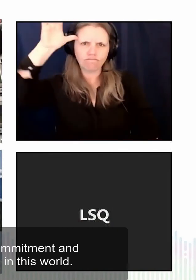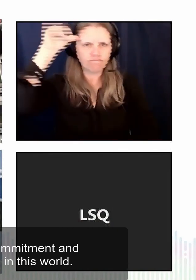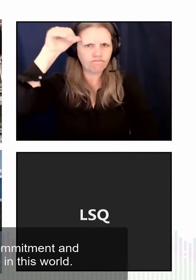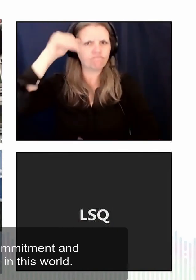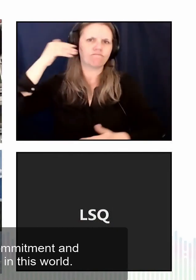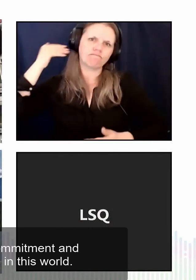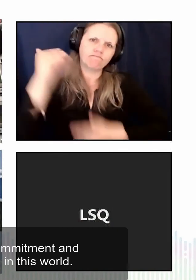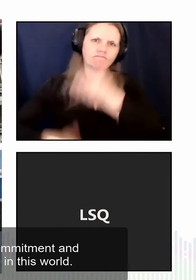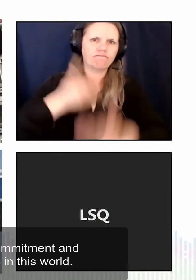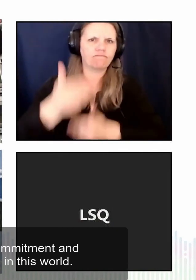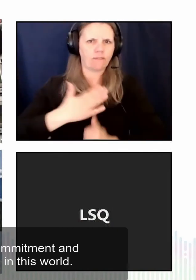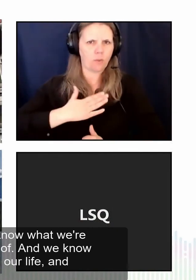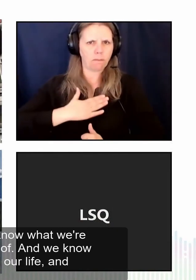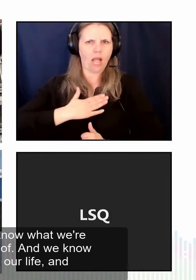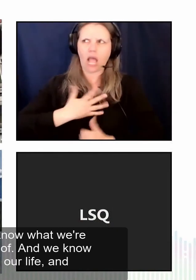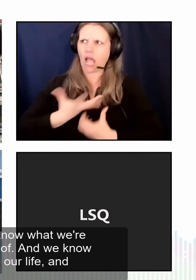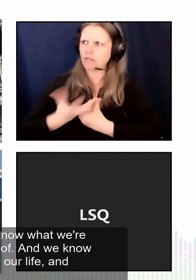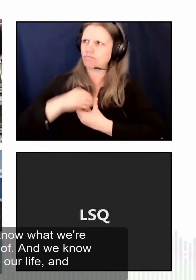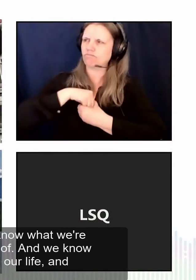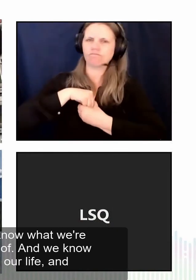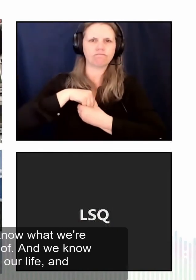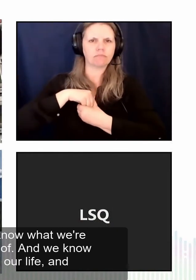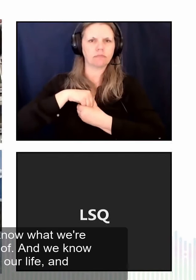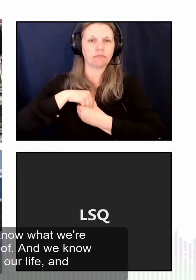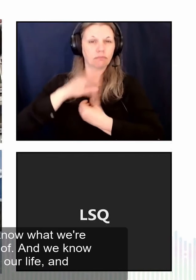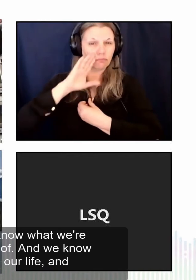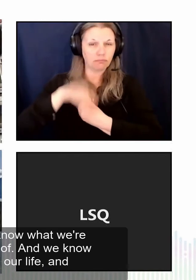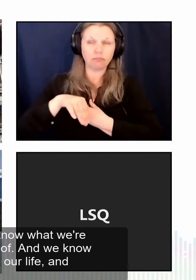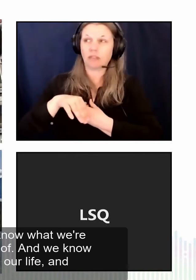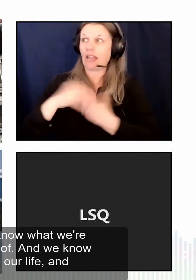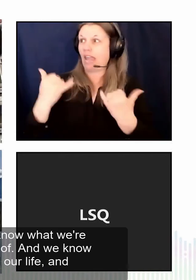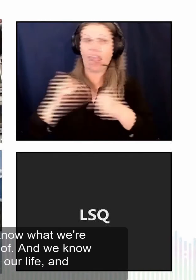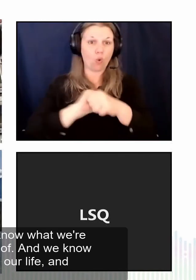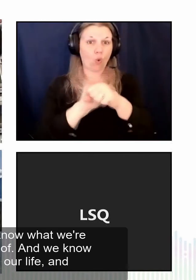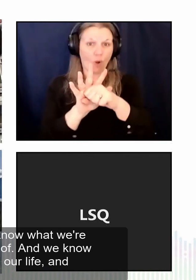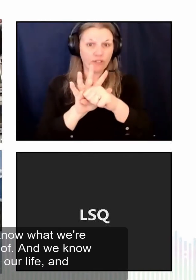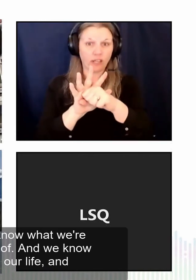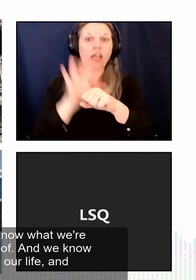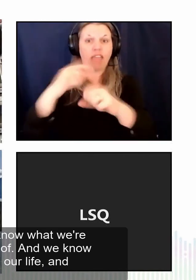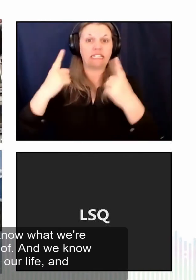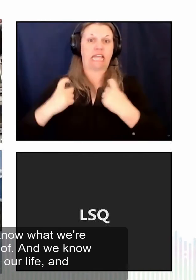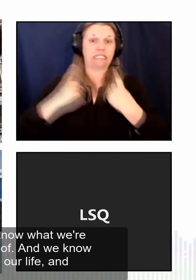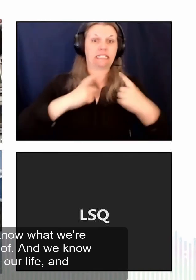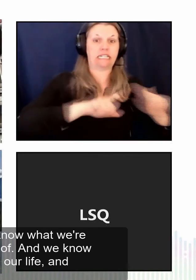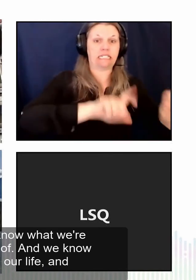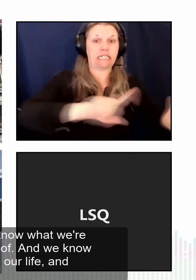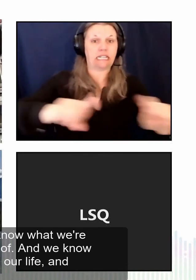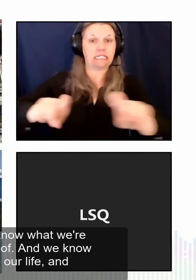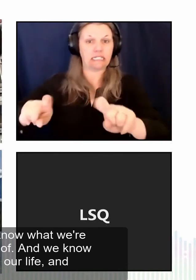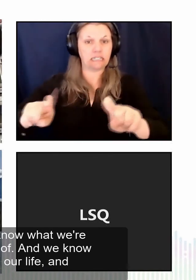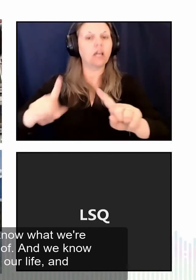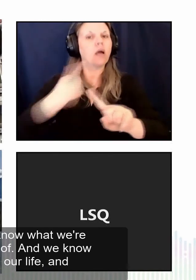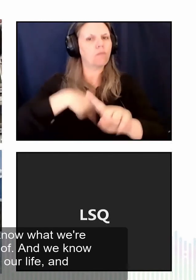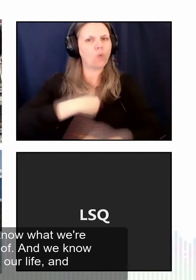you are, to survive in this world. We've all been tested with the pandemic. We know what we're capable of. We know